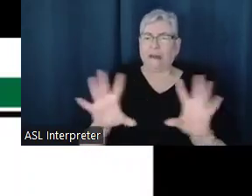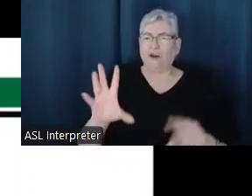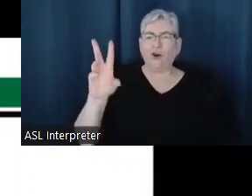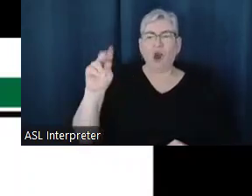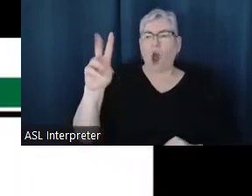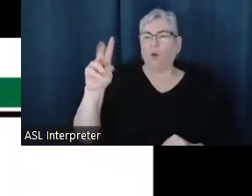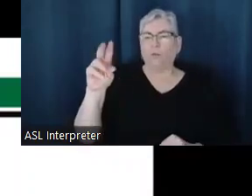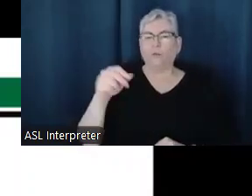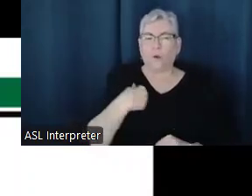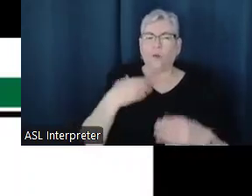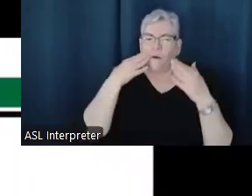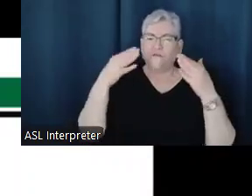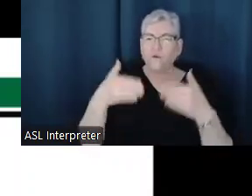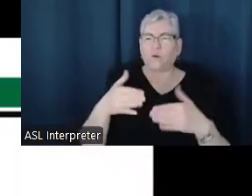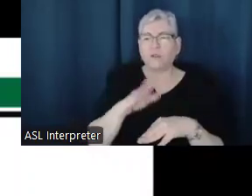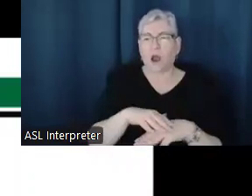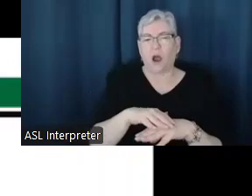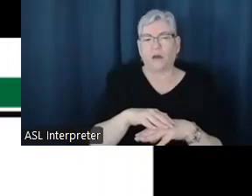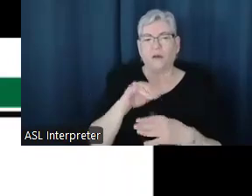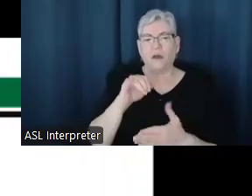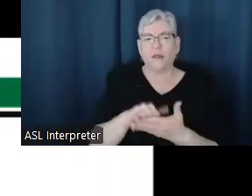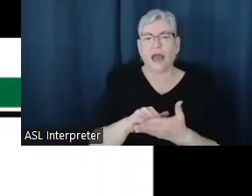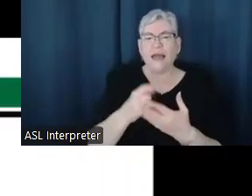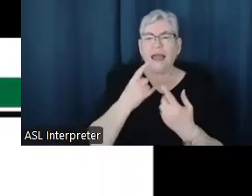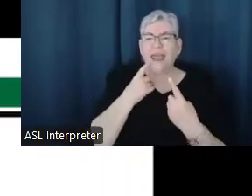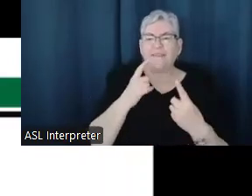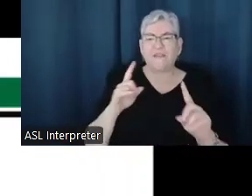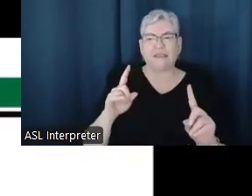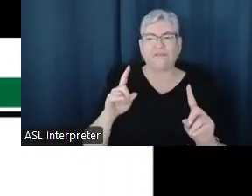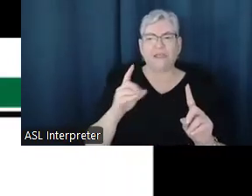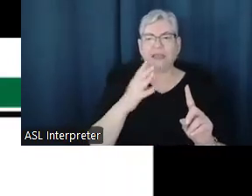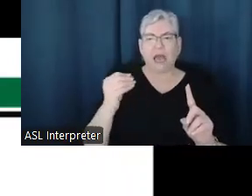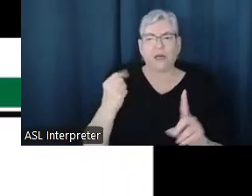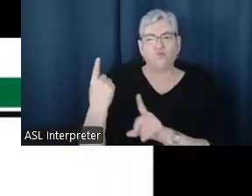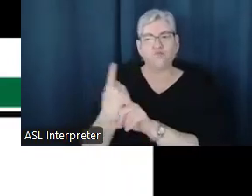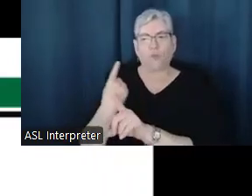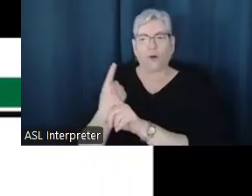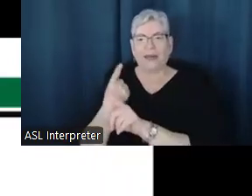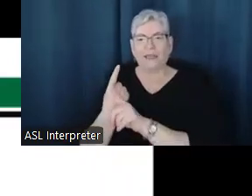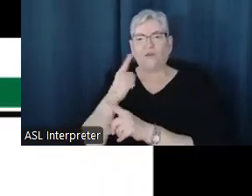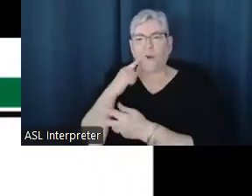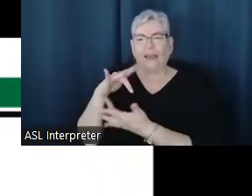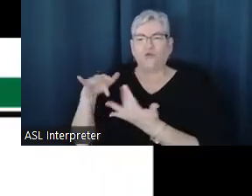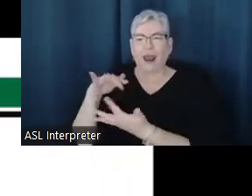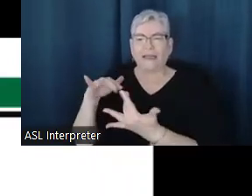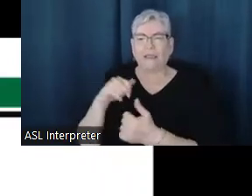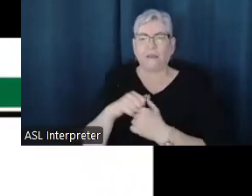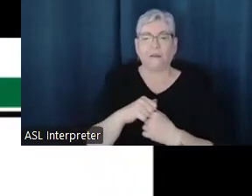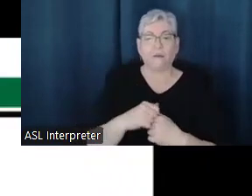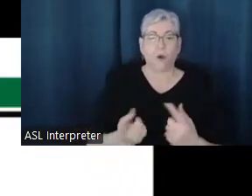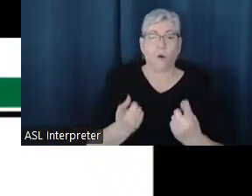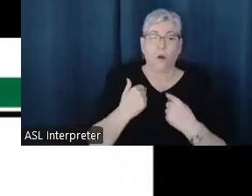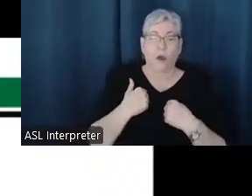focusing on the effectiveness and appropriateness of interaction. So while I may